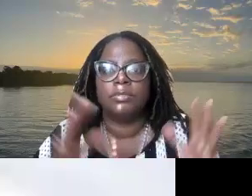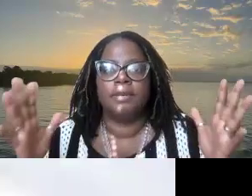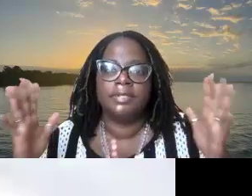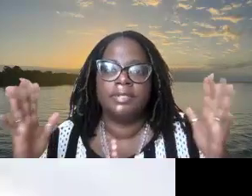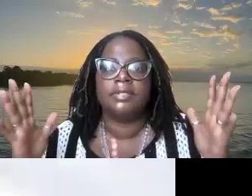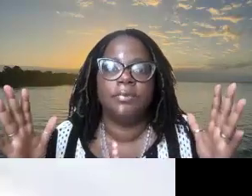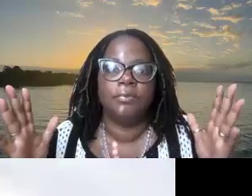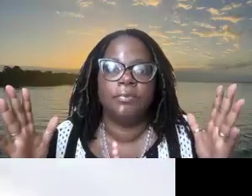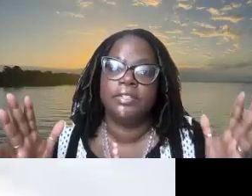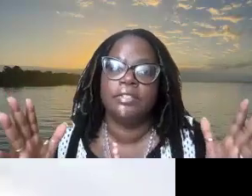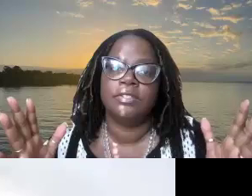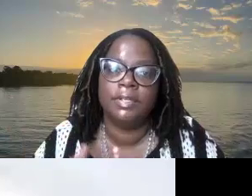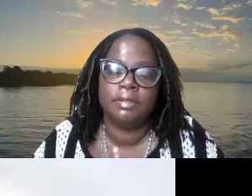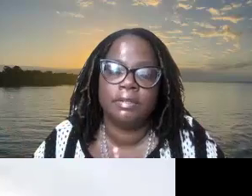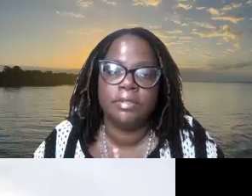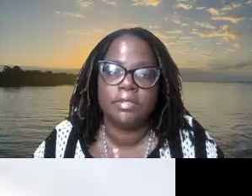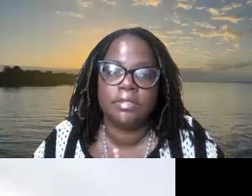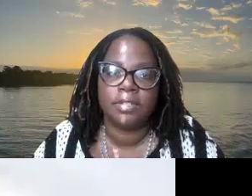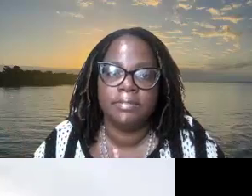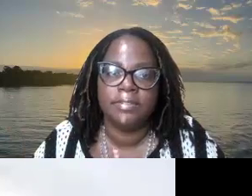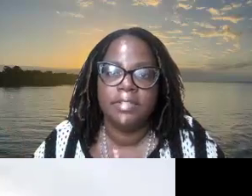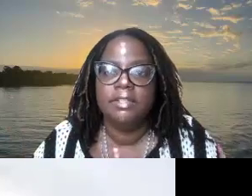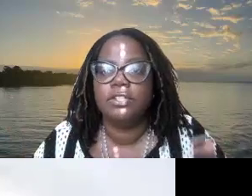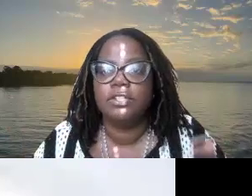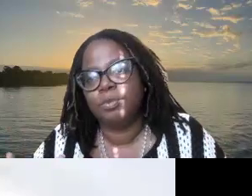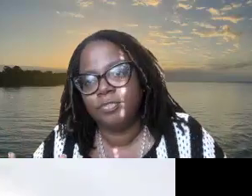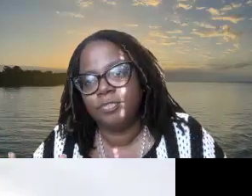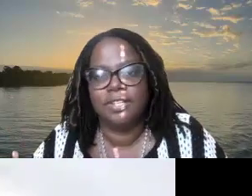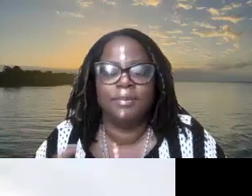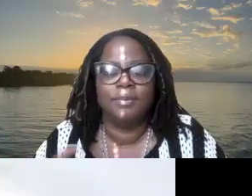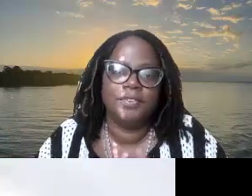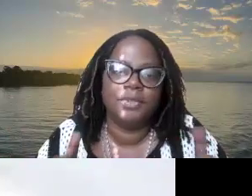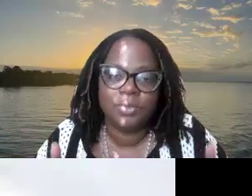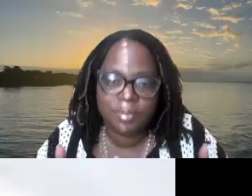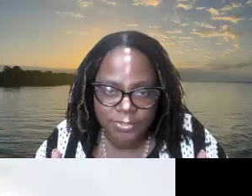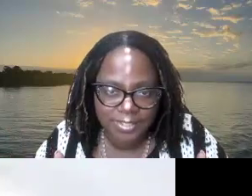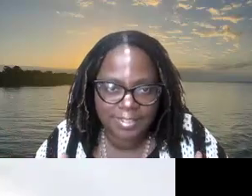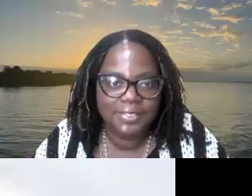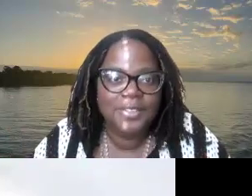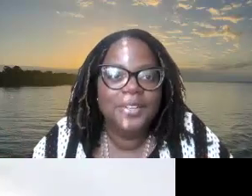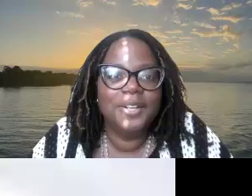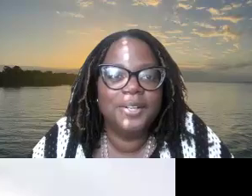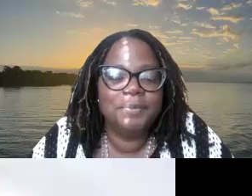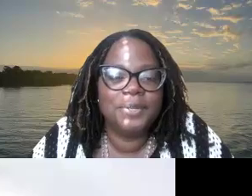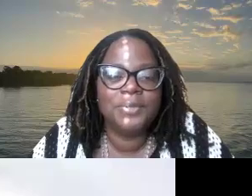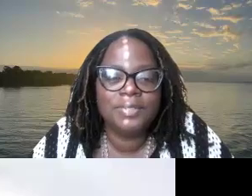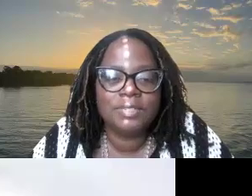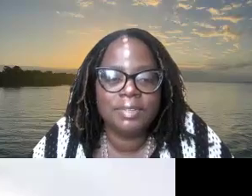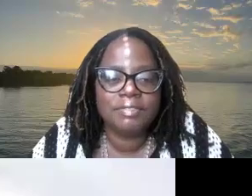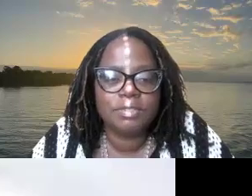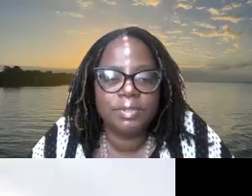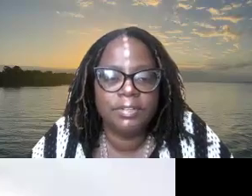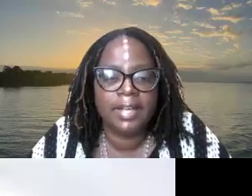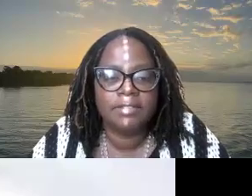a cultural competence continuum ranges from being culturally destructive to culturally proficient. I'm giving you the short version here. But